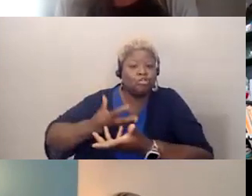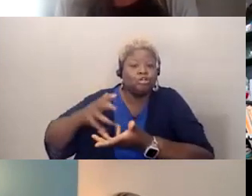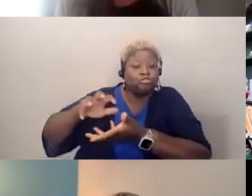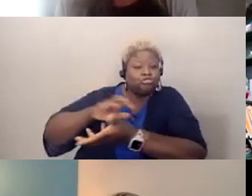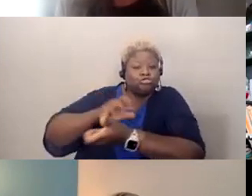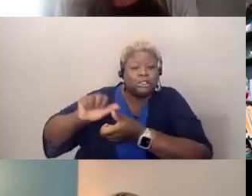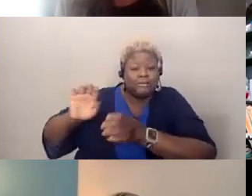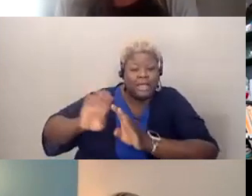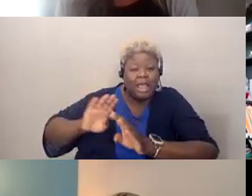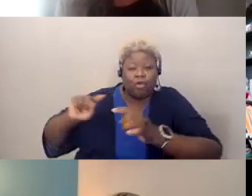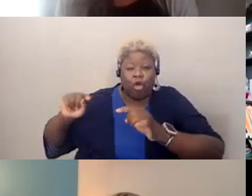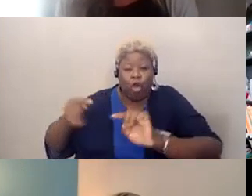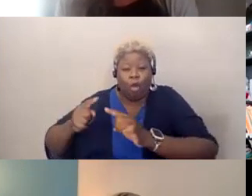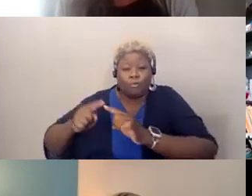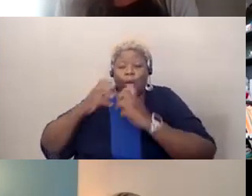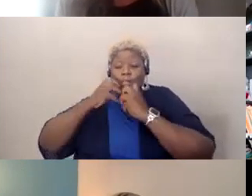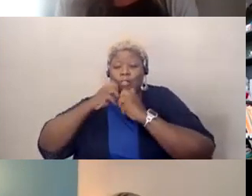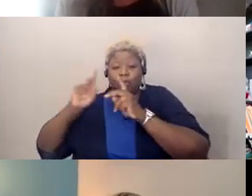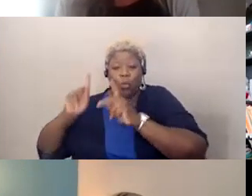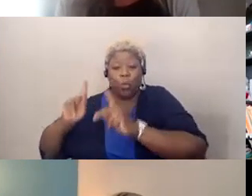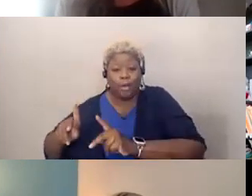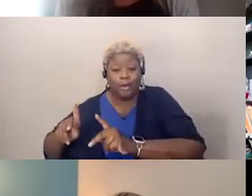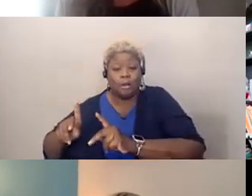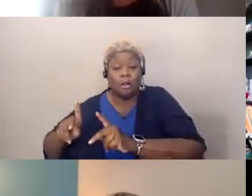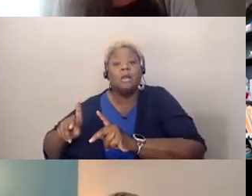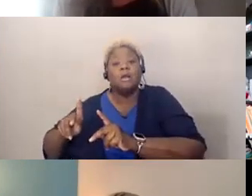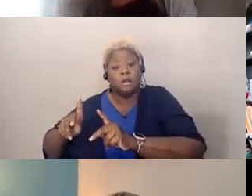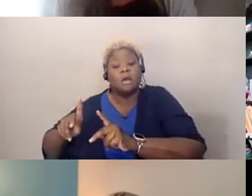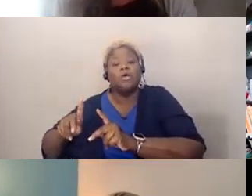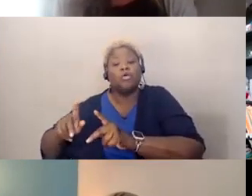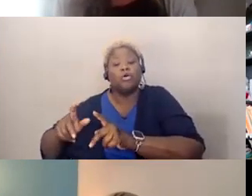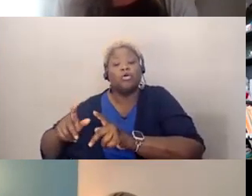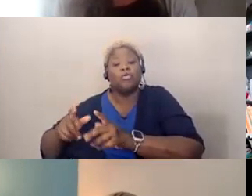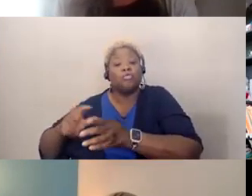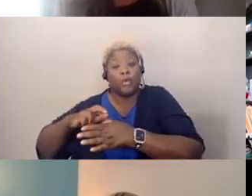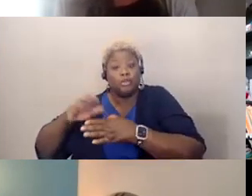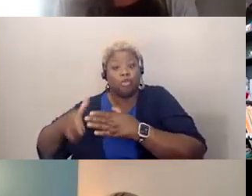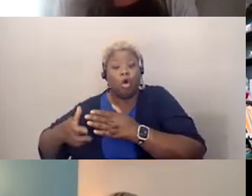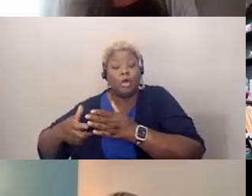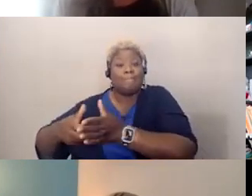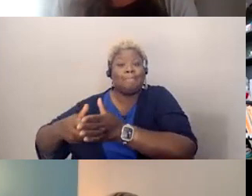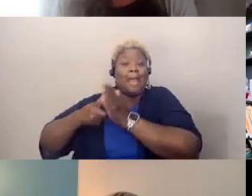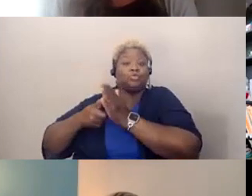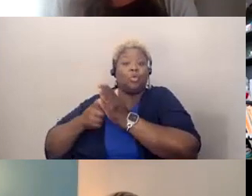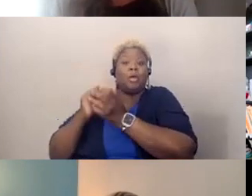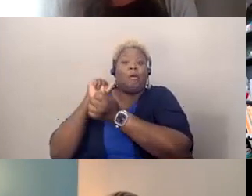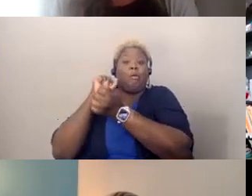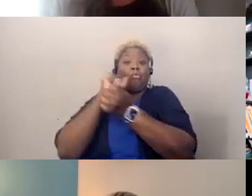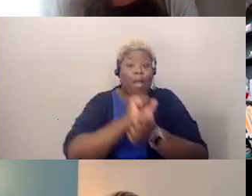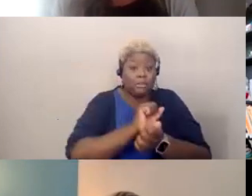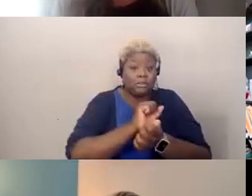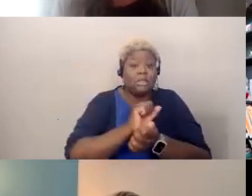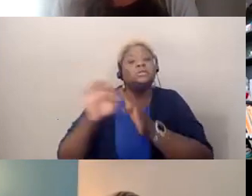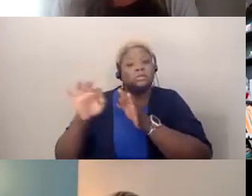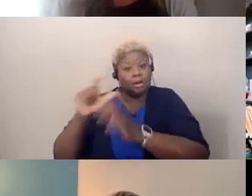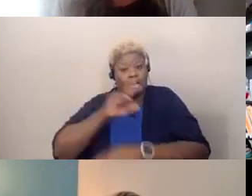behavior that causes harm to a loved one could result in a mandatory arrest as outlined in legislation.